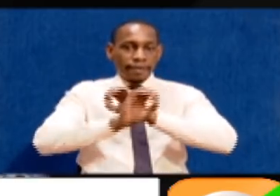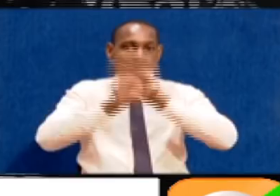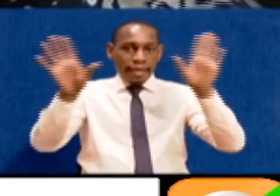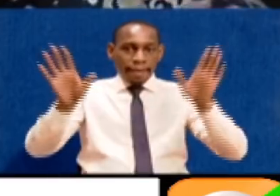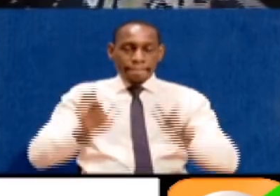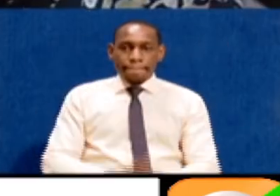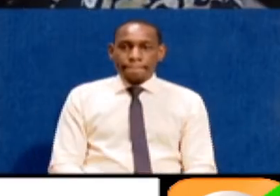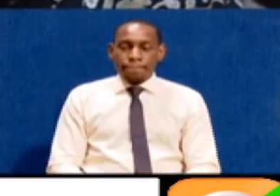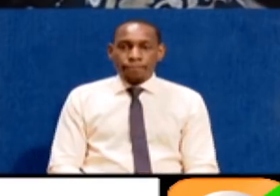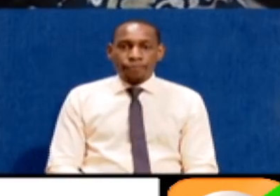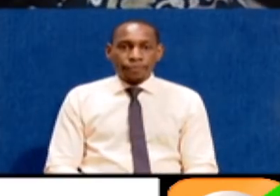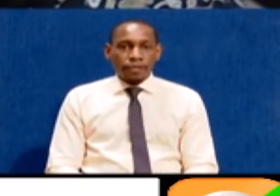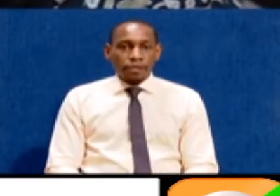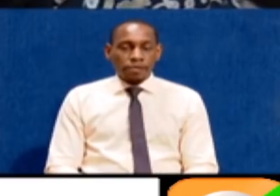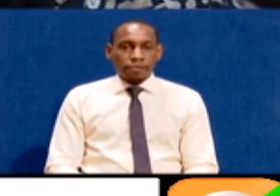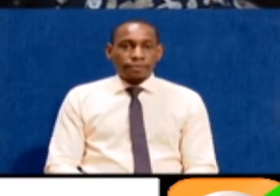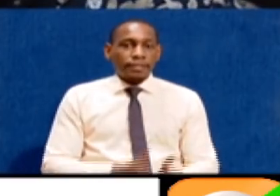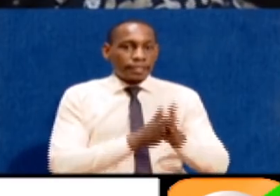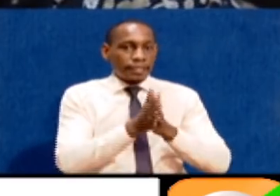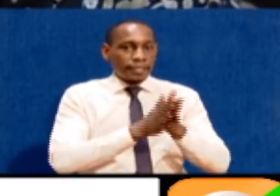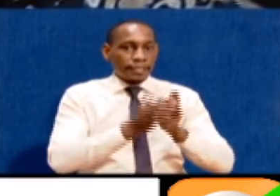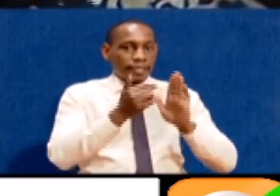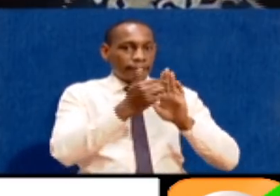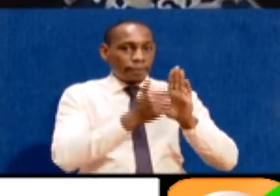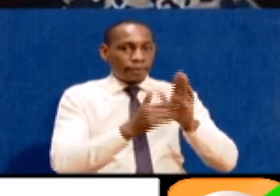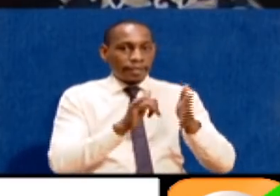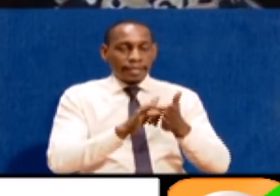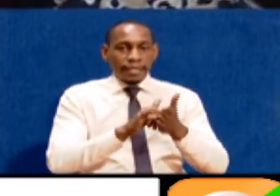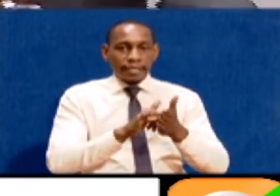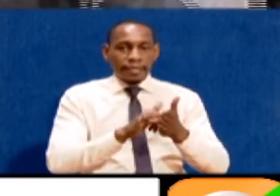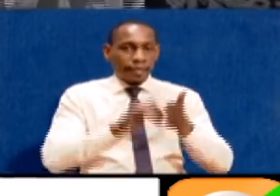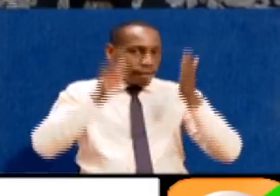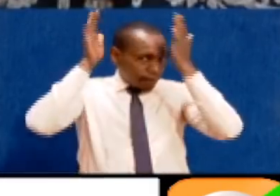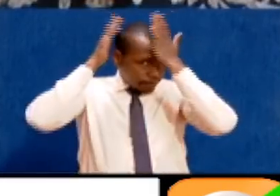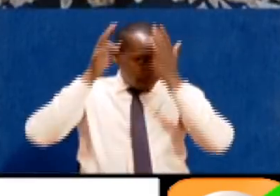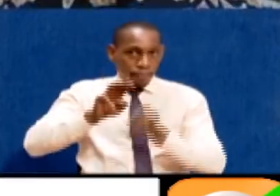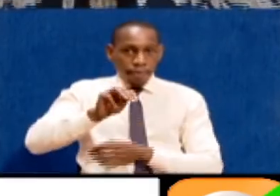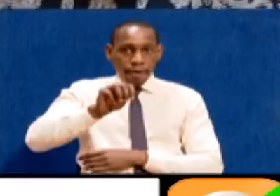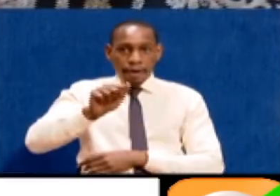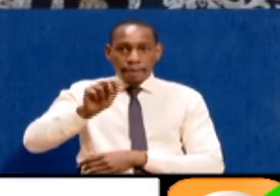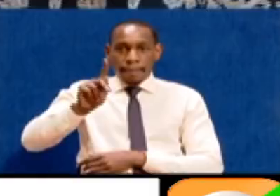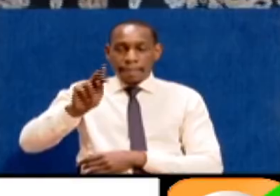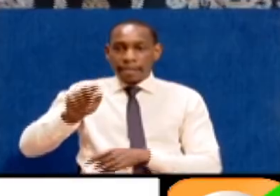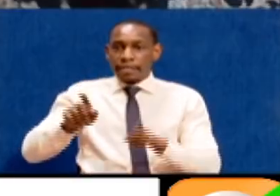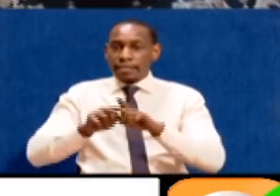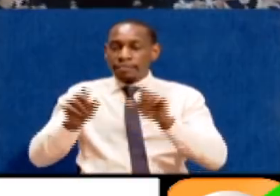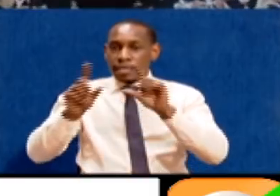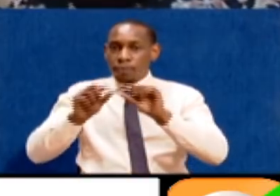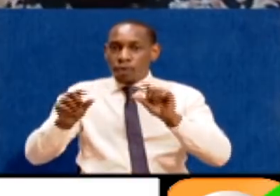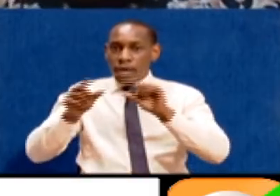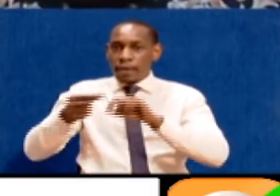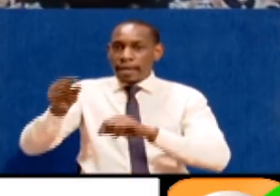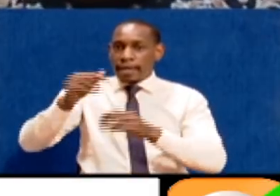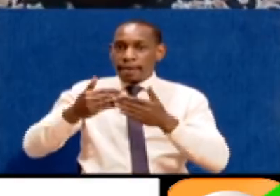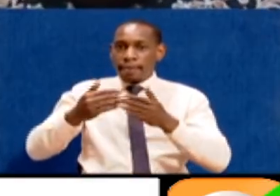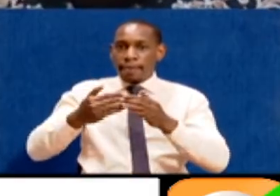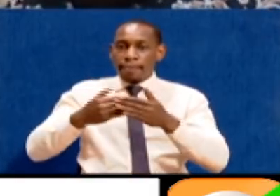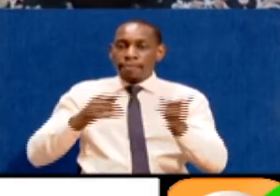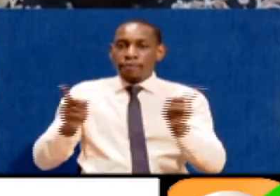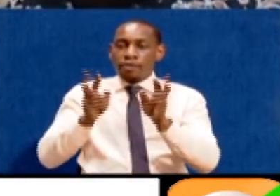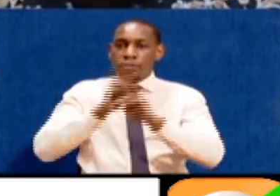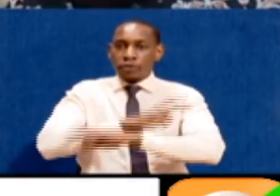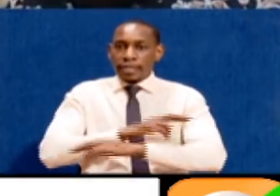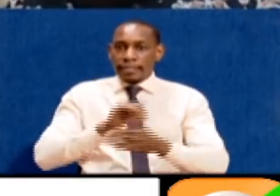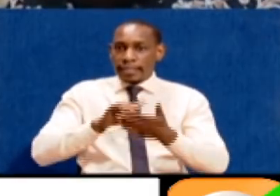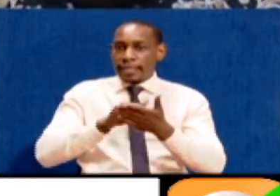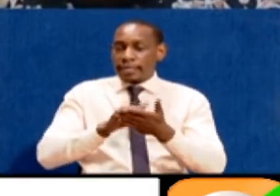clear. You've raised a very interesting point there, which I must give Bishop Kariuki a chance to also add his voice to before we take that break. Bishop